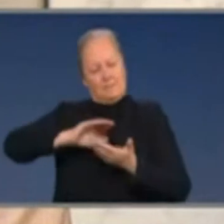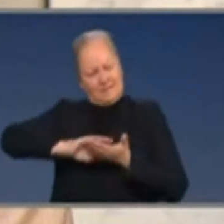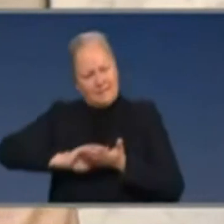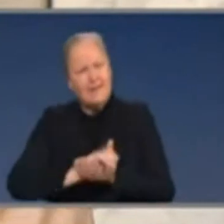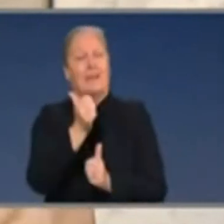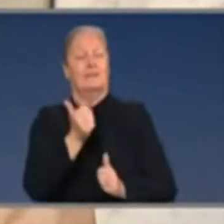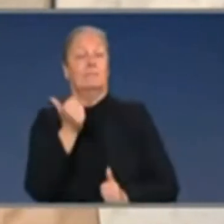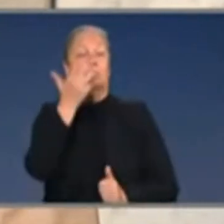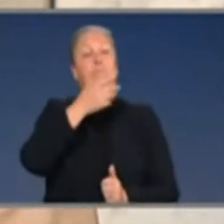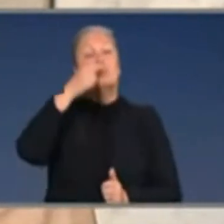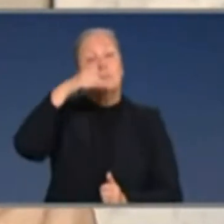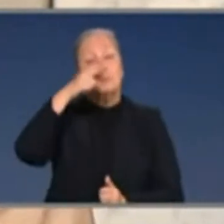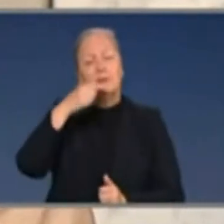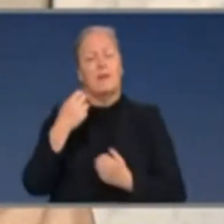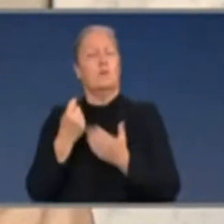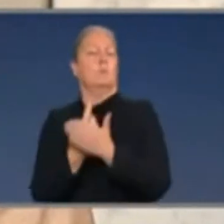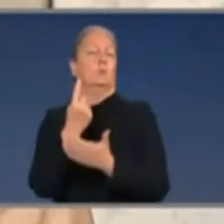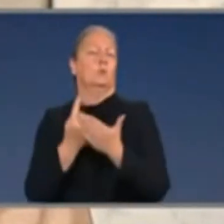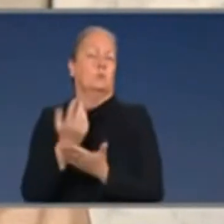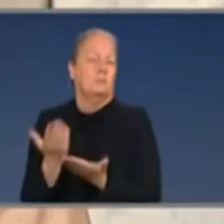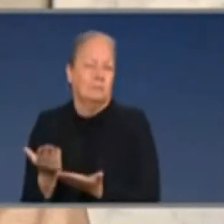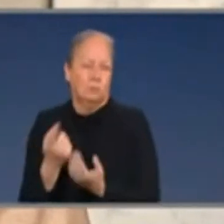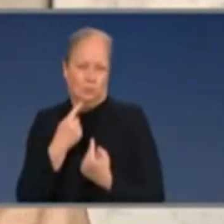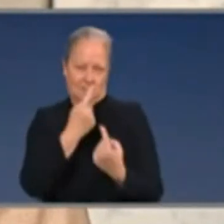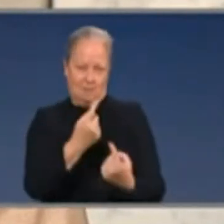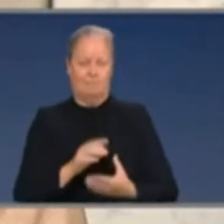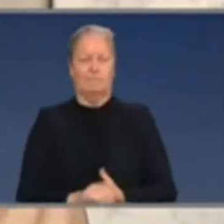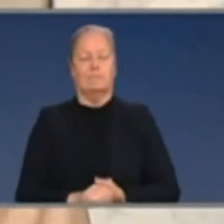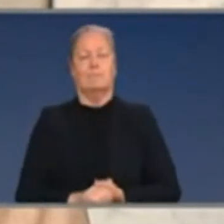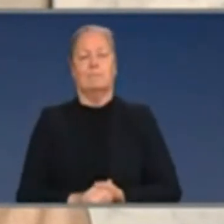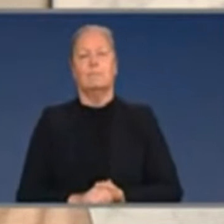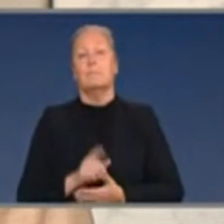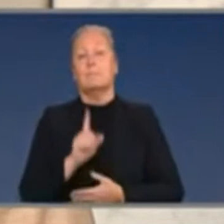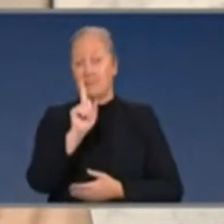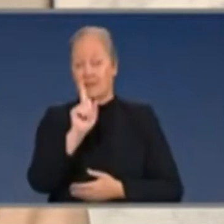people that have got that. But you will see here